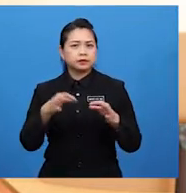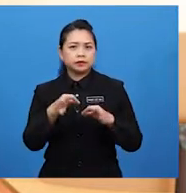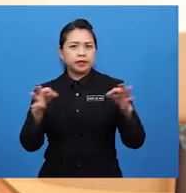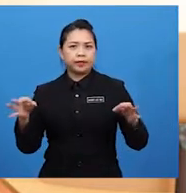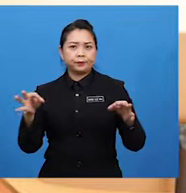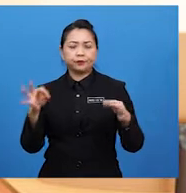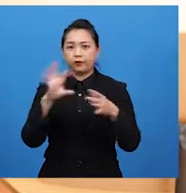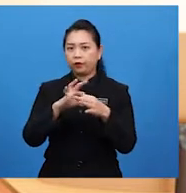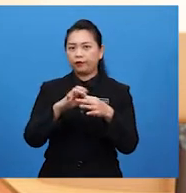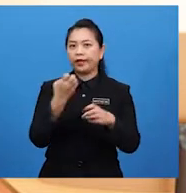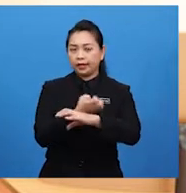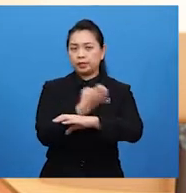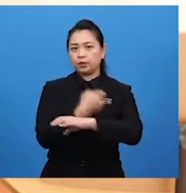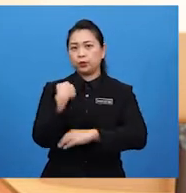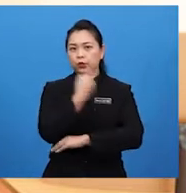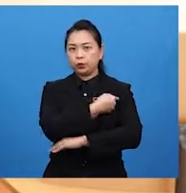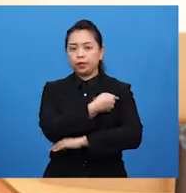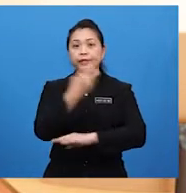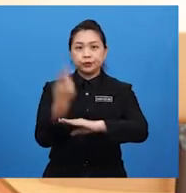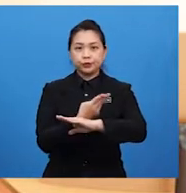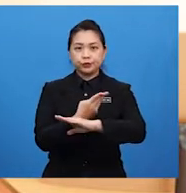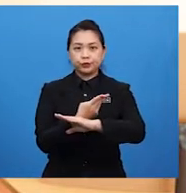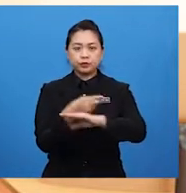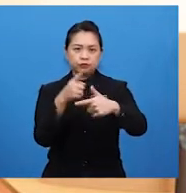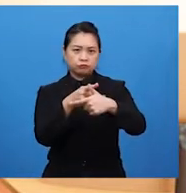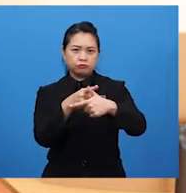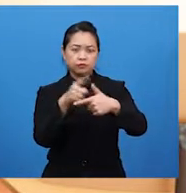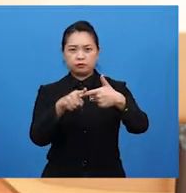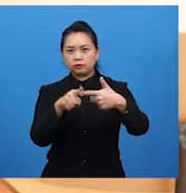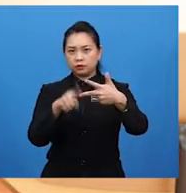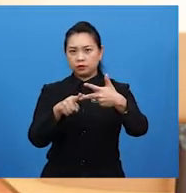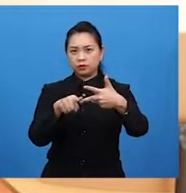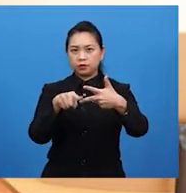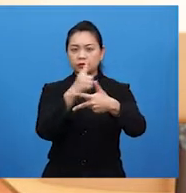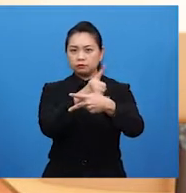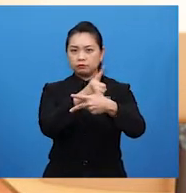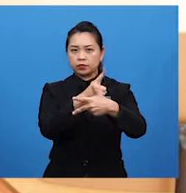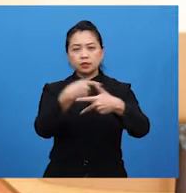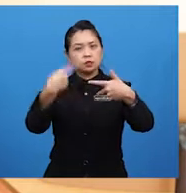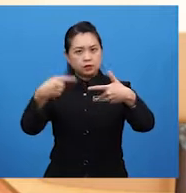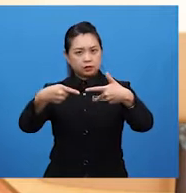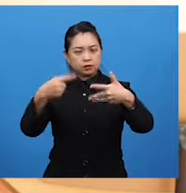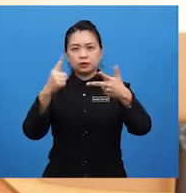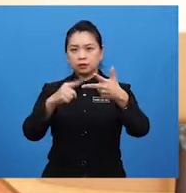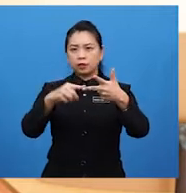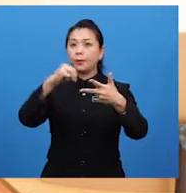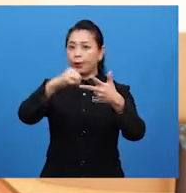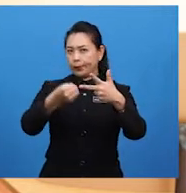Is it discursive, argumentative, or problem solution? Let's